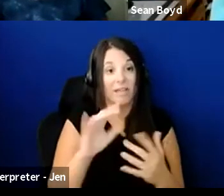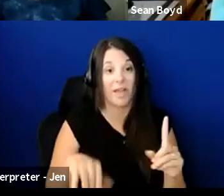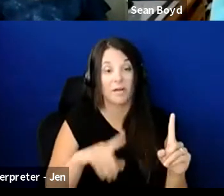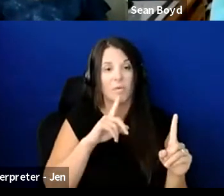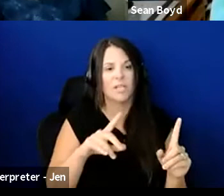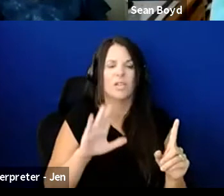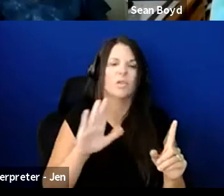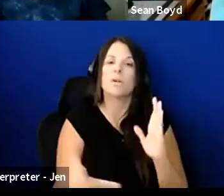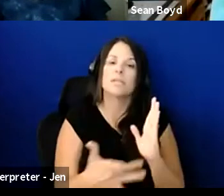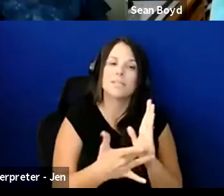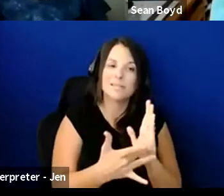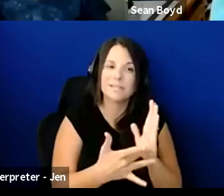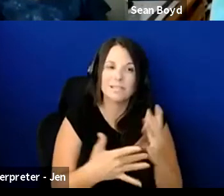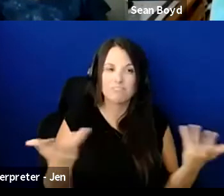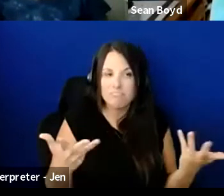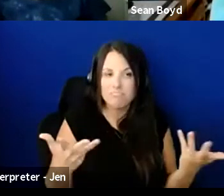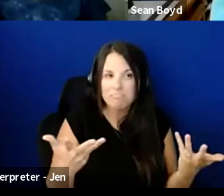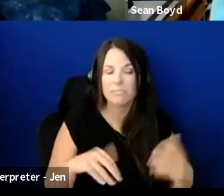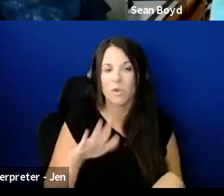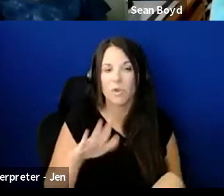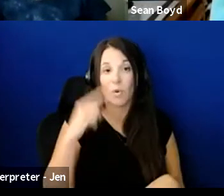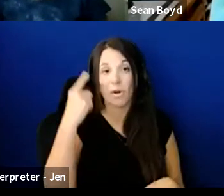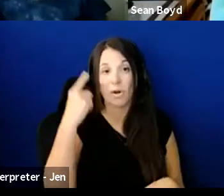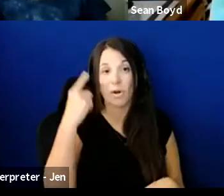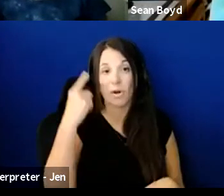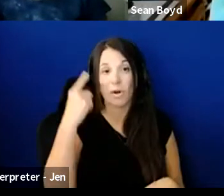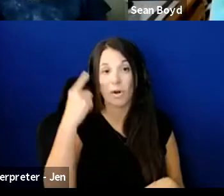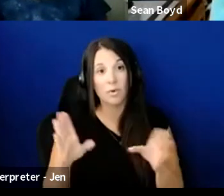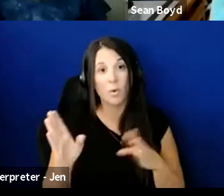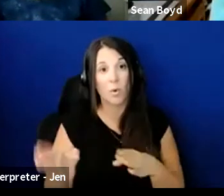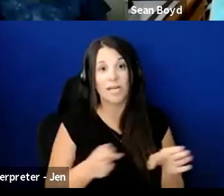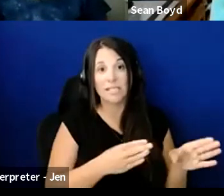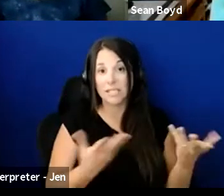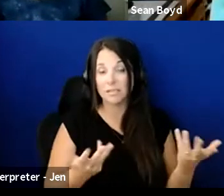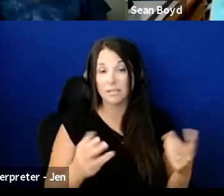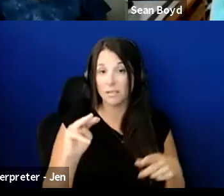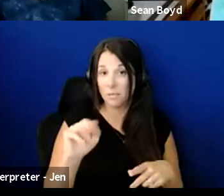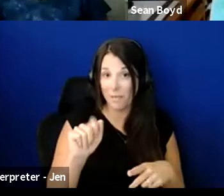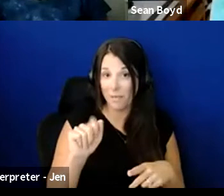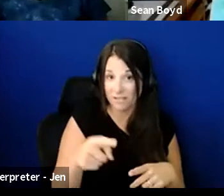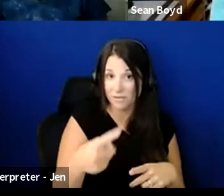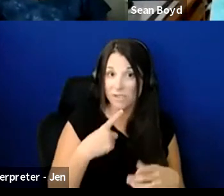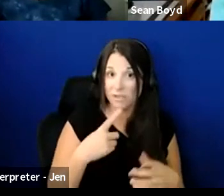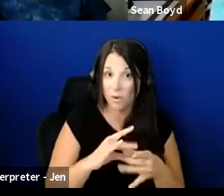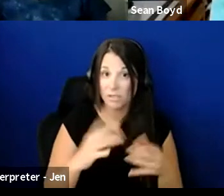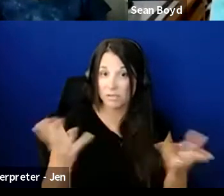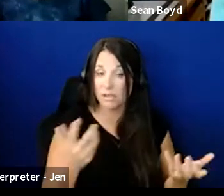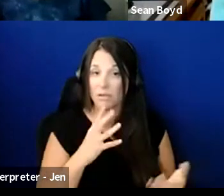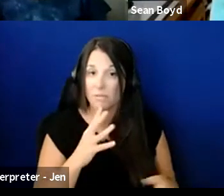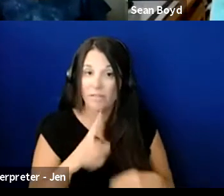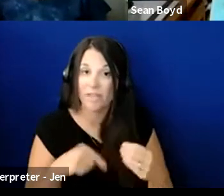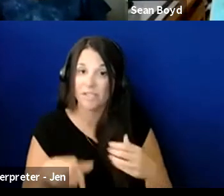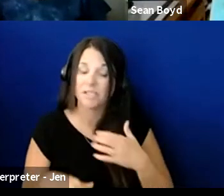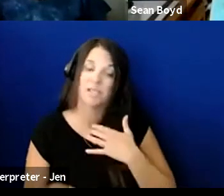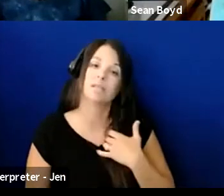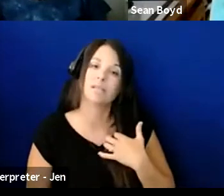use, or what is your thought process to organizing? And Max, I believe you said you wanted to speak on this. Yeah, one of